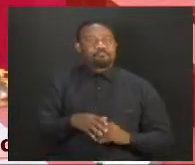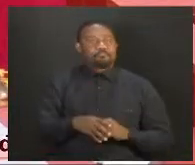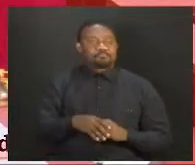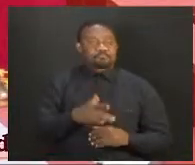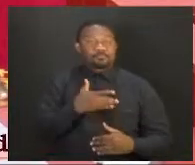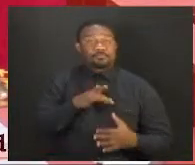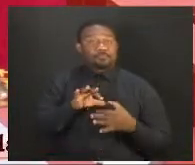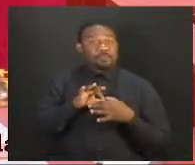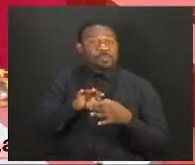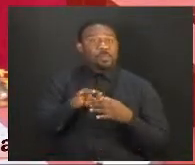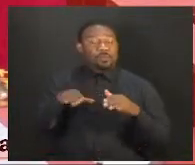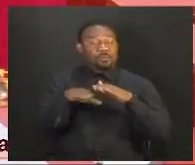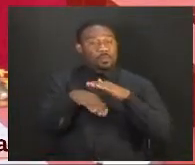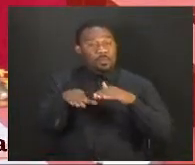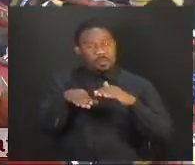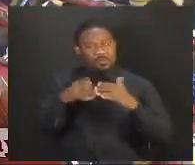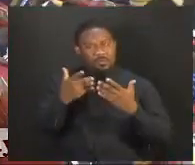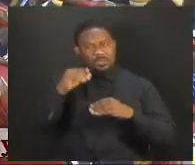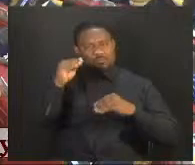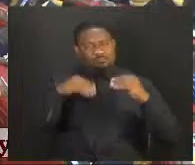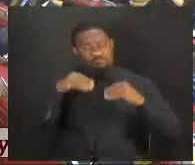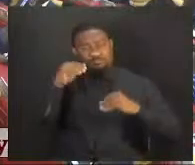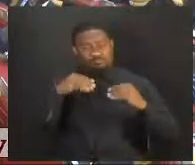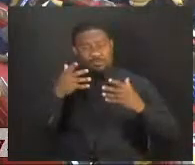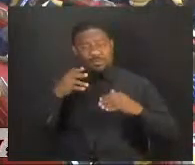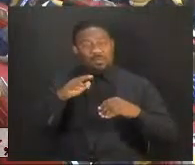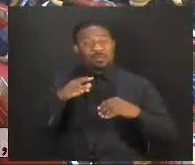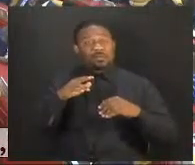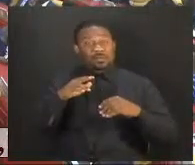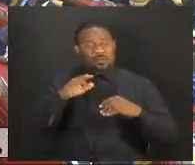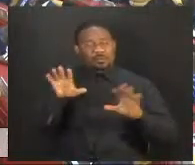basis, including discrepancies, amounted to